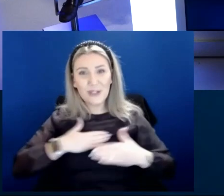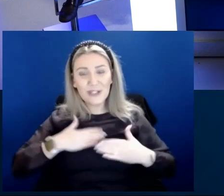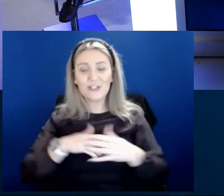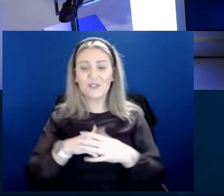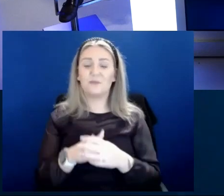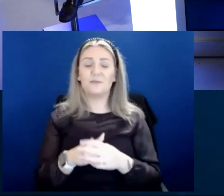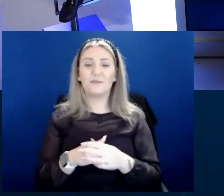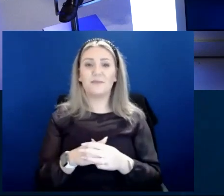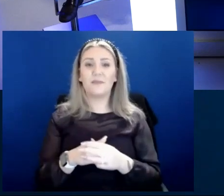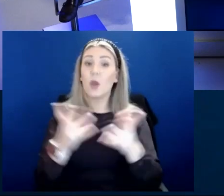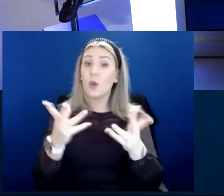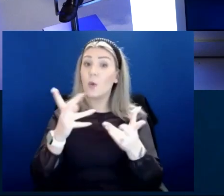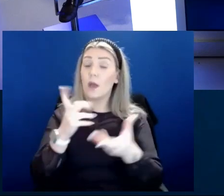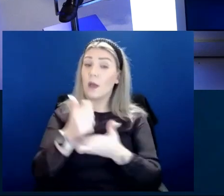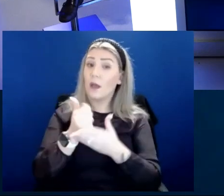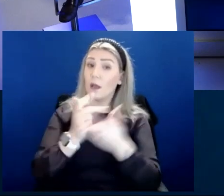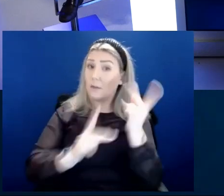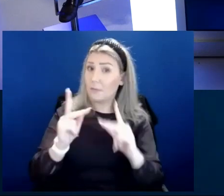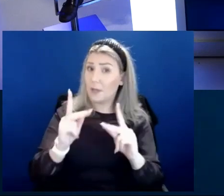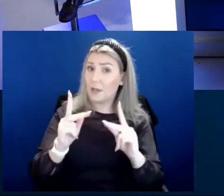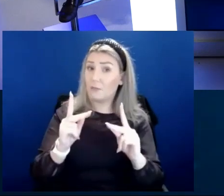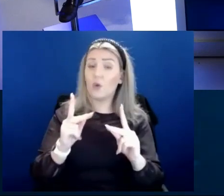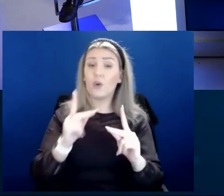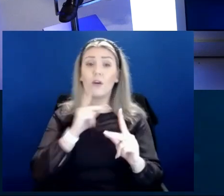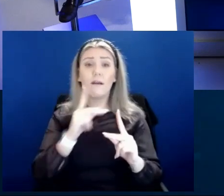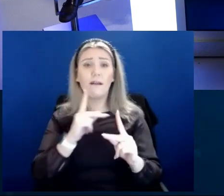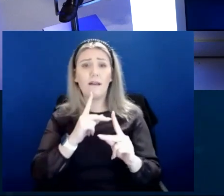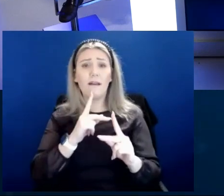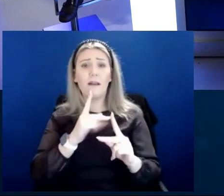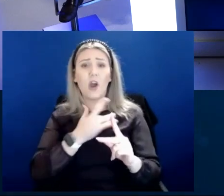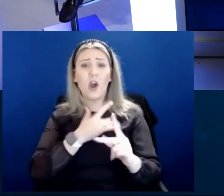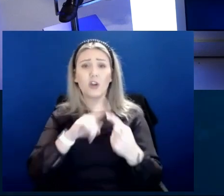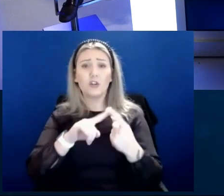want to help. People want to help out. At Heart to Heart International,